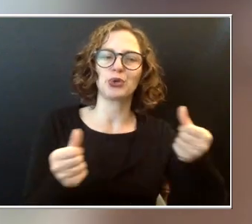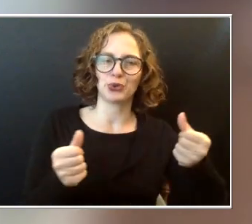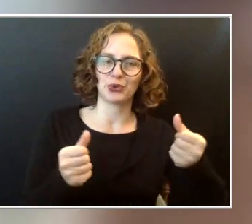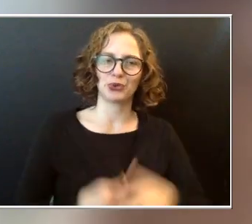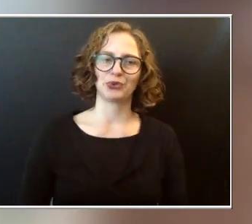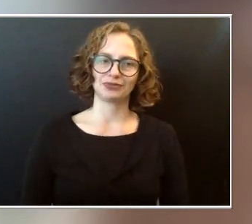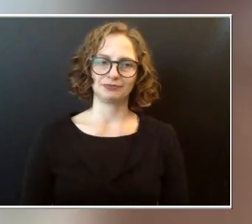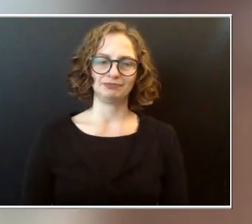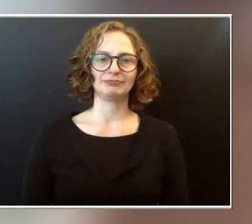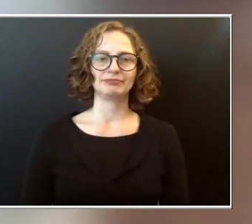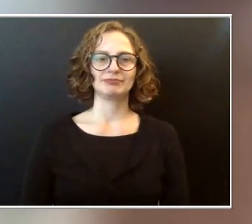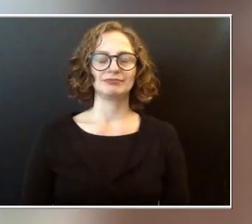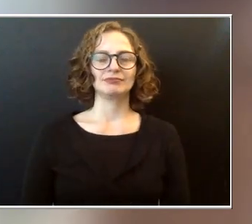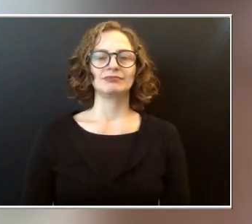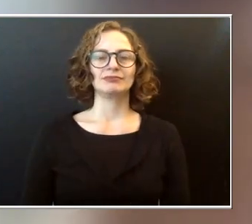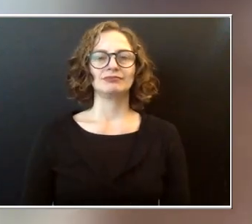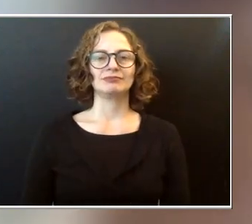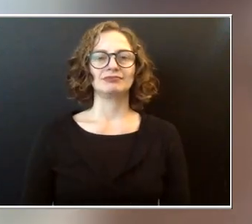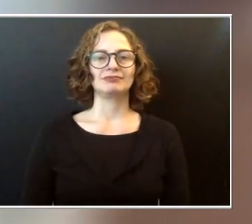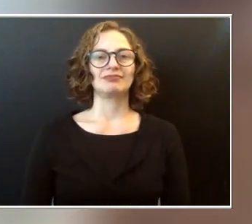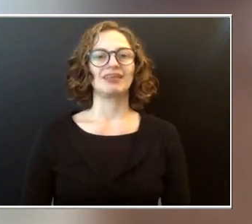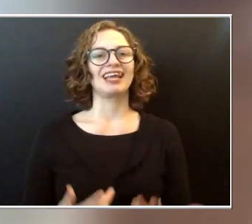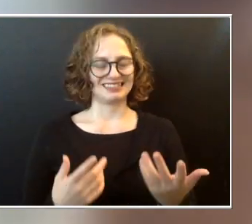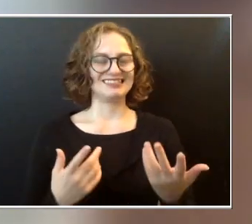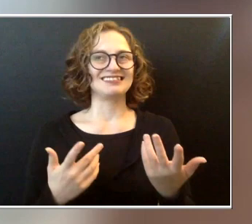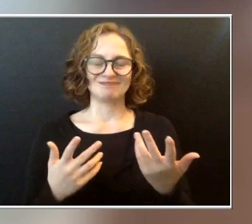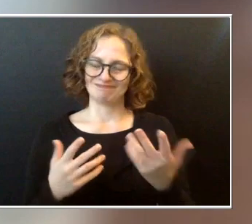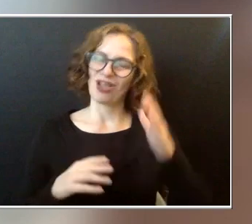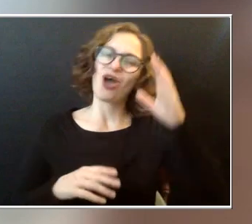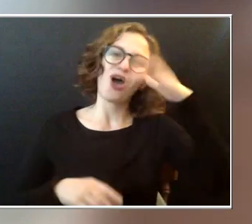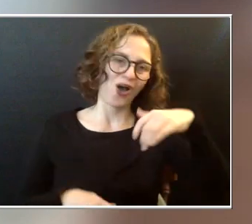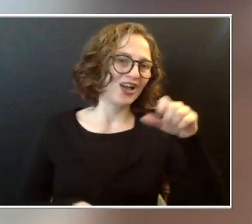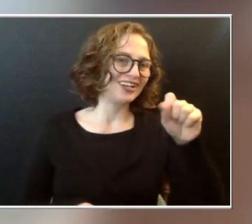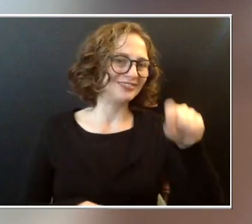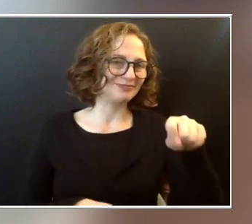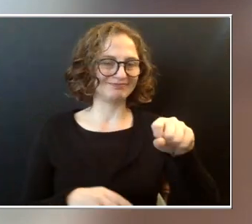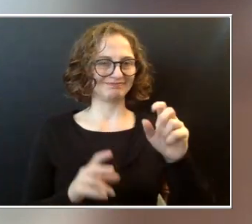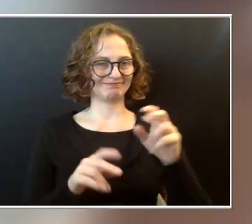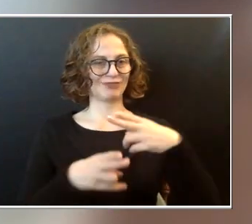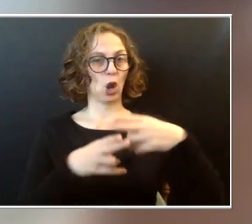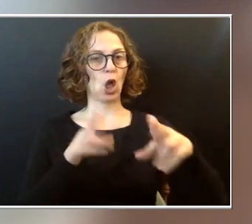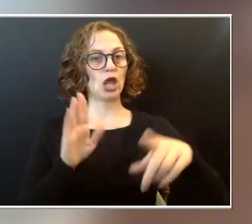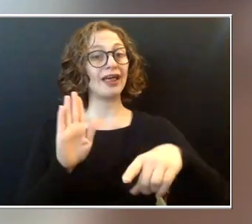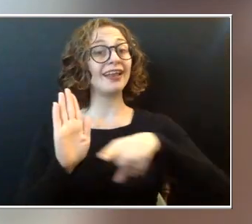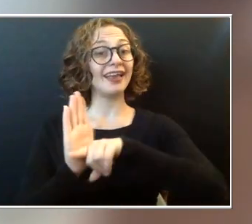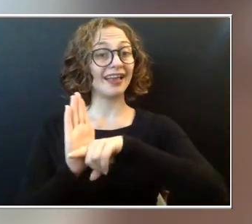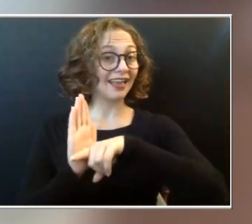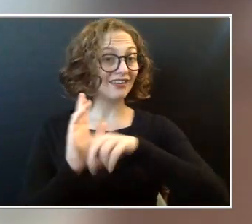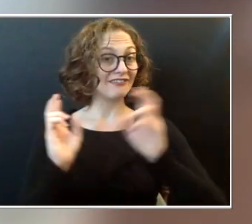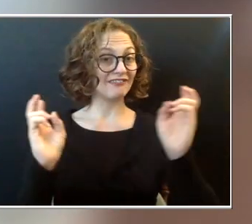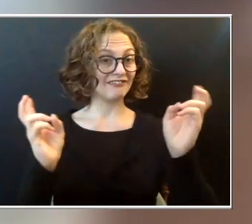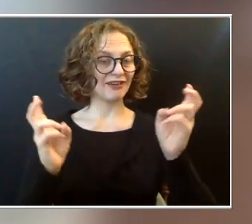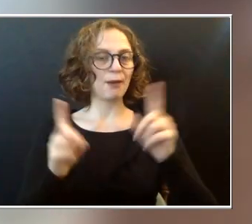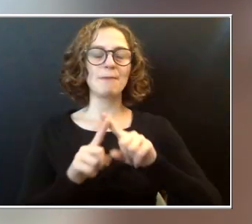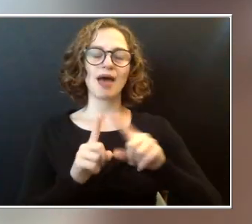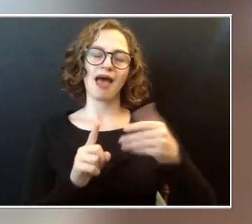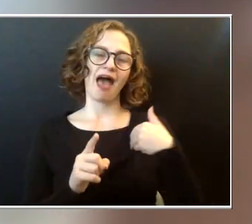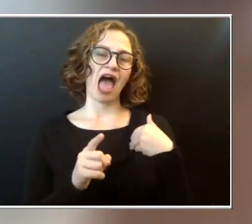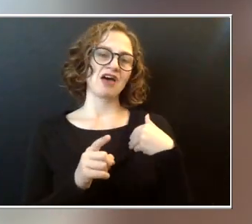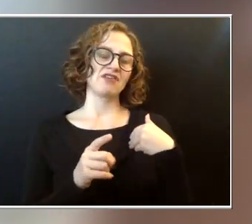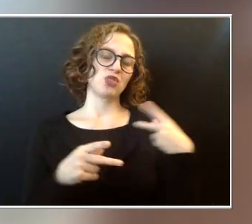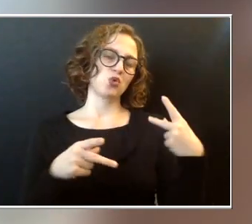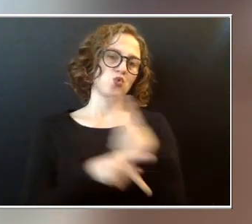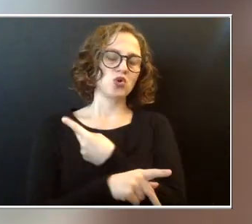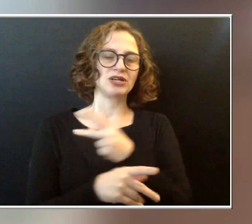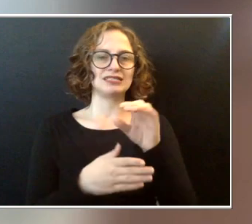of a paradox that it is negative, yet it has the worst outcomes, and we call it triple negative because